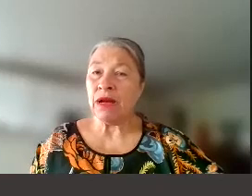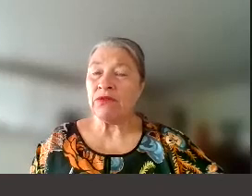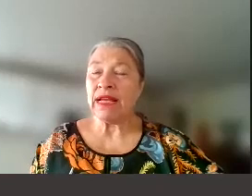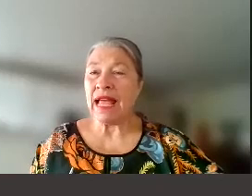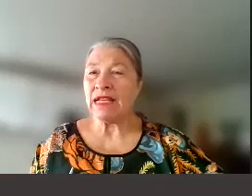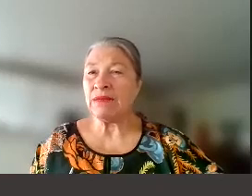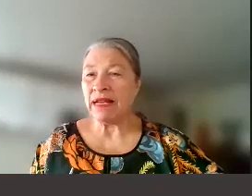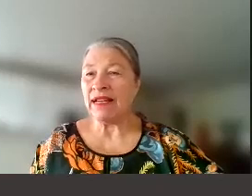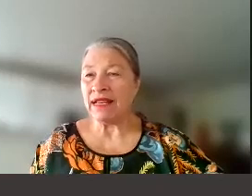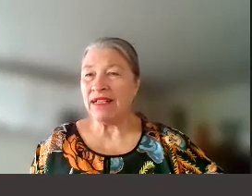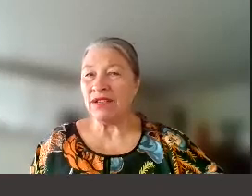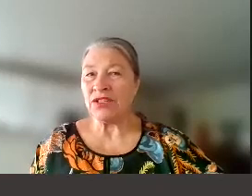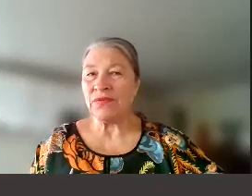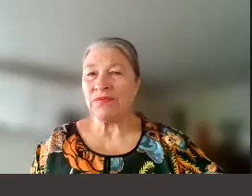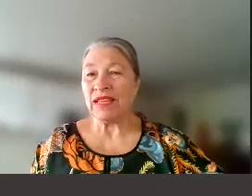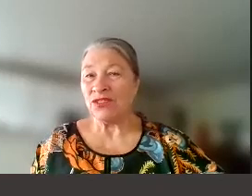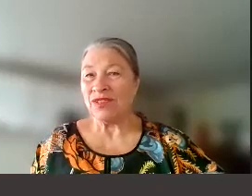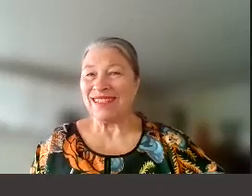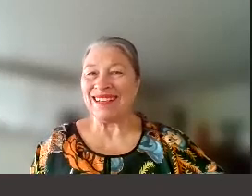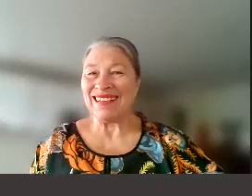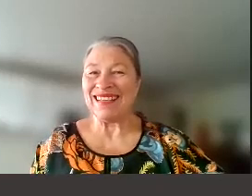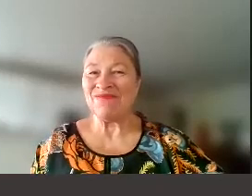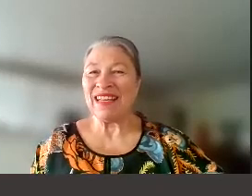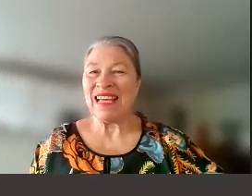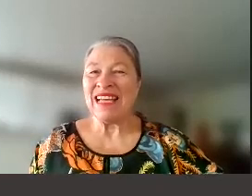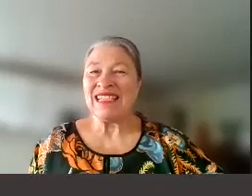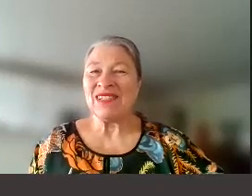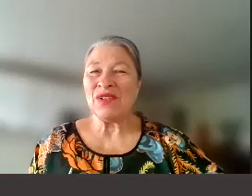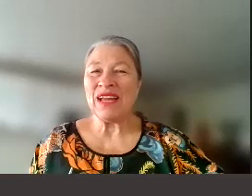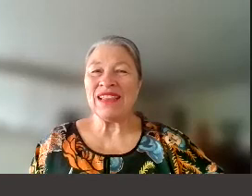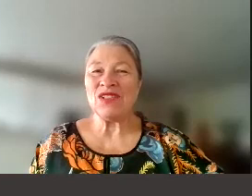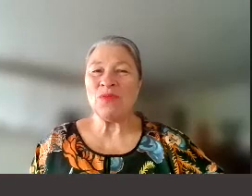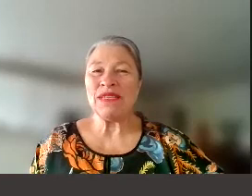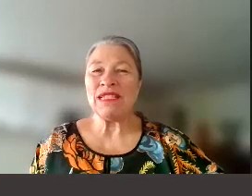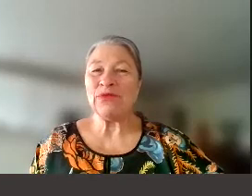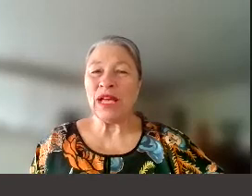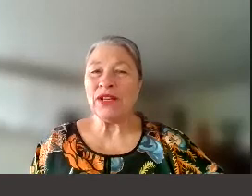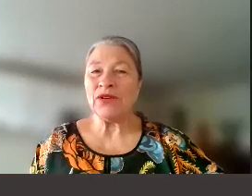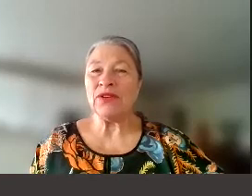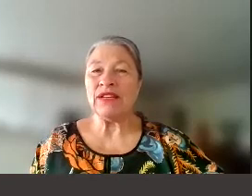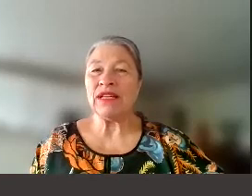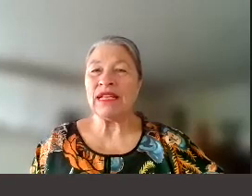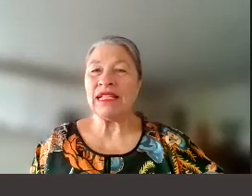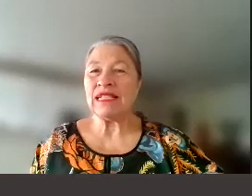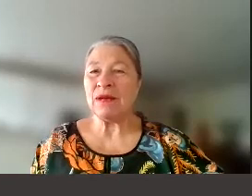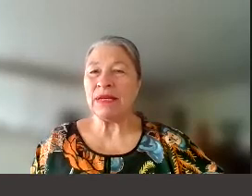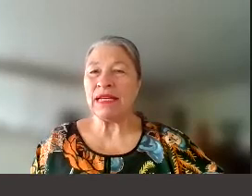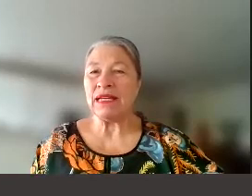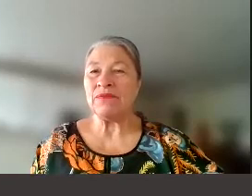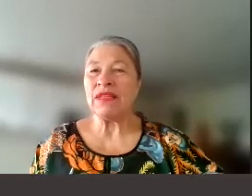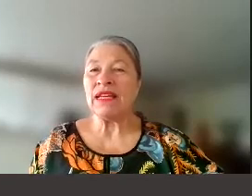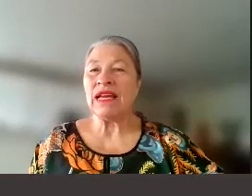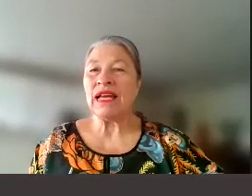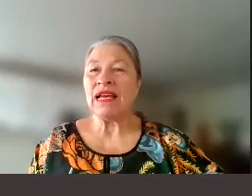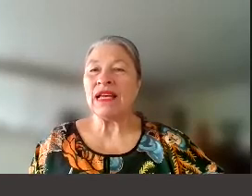Reo Māori and plain English, interestingly. So at the top it says whānau, living in